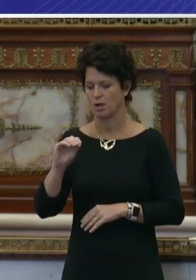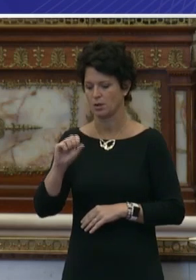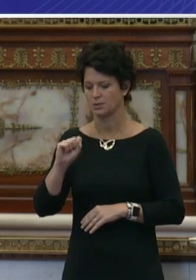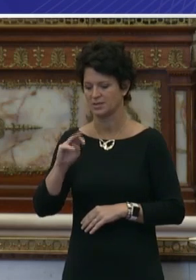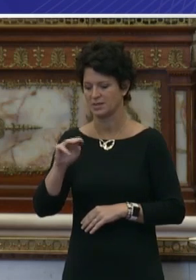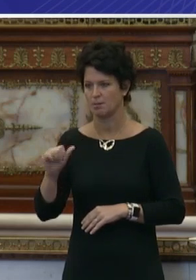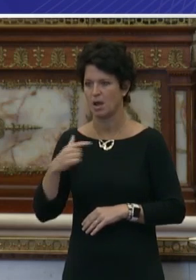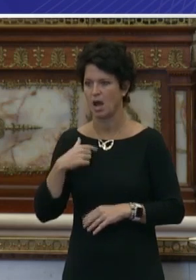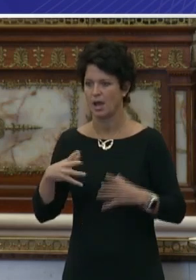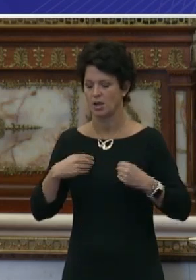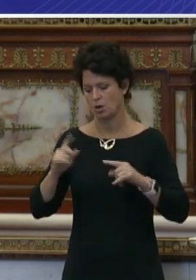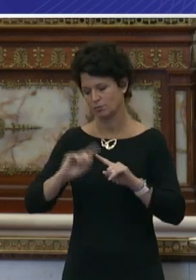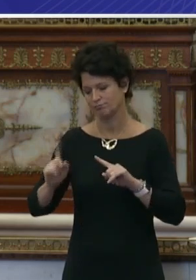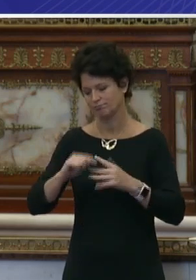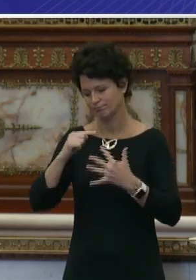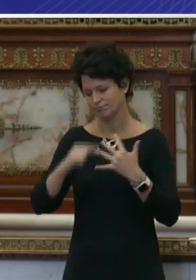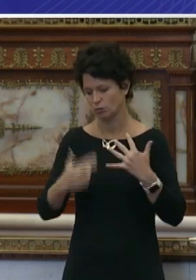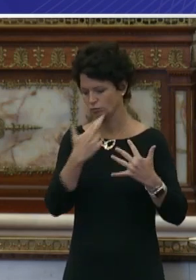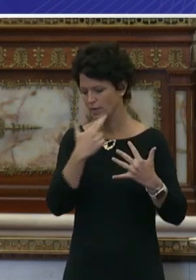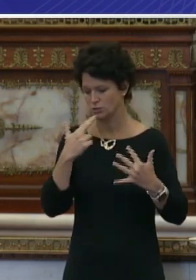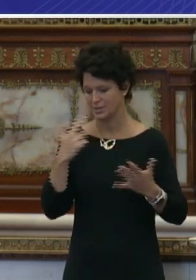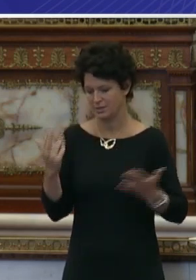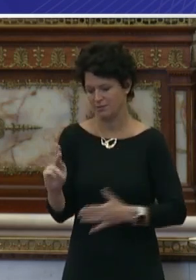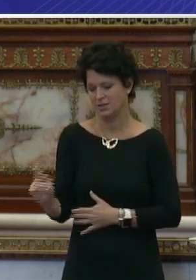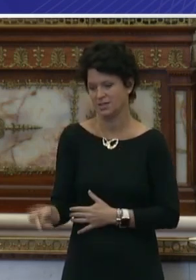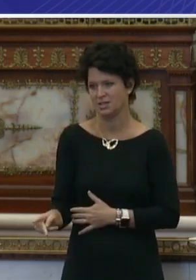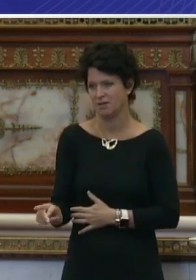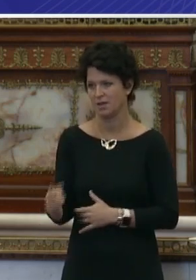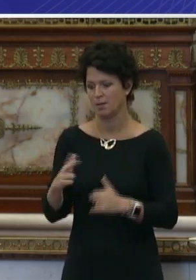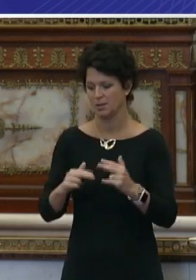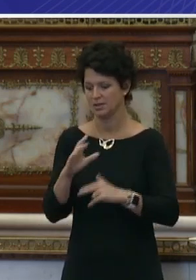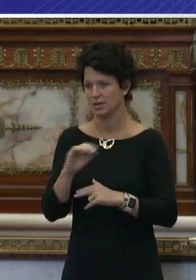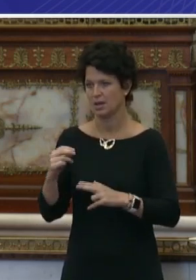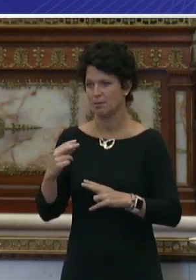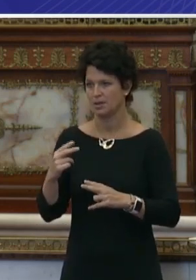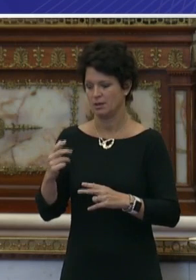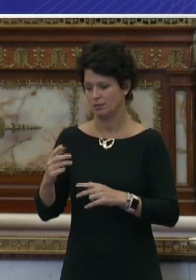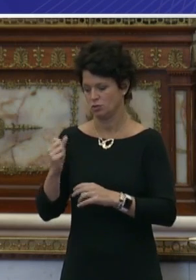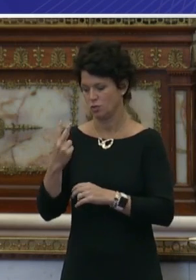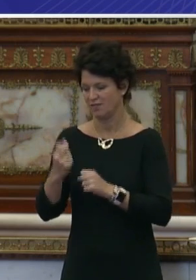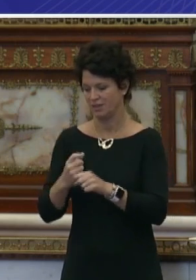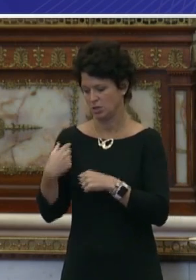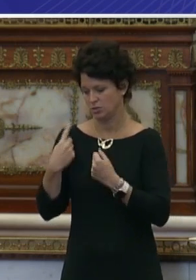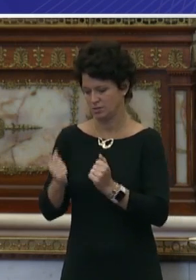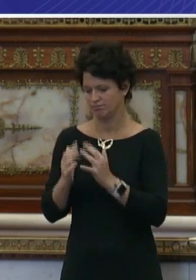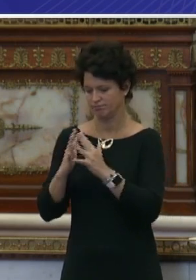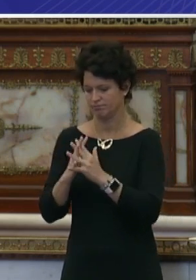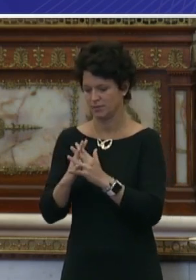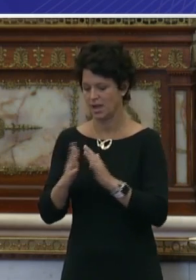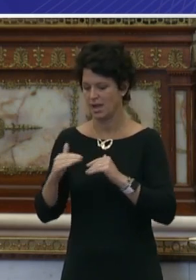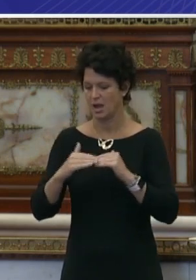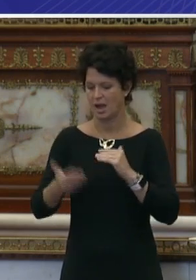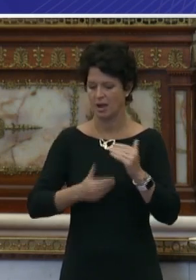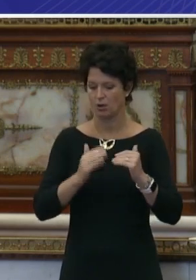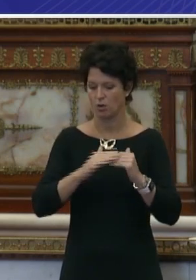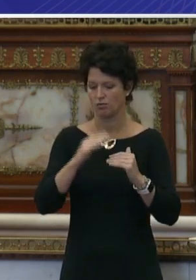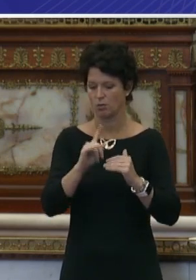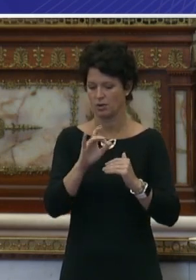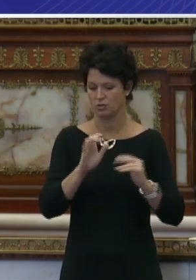So I own multiple restaurants in Philadelphia. I've built a company in Philadelphia for the past 12 years, and I've employed over about 100